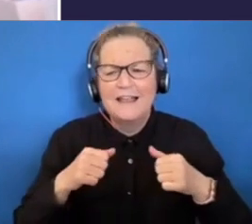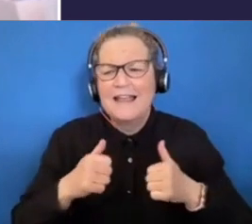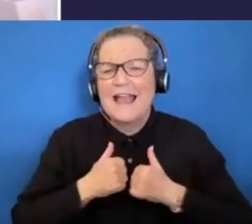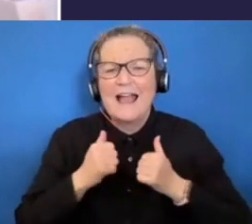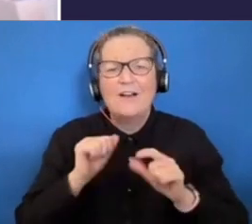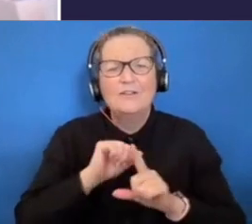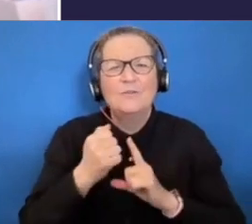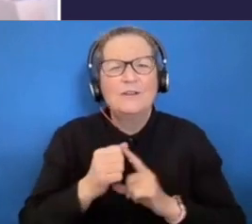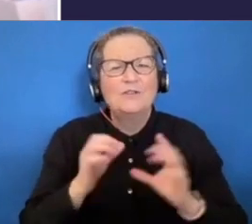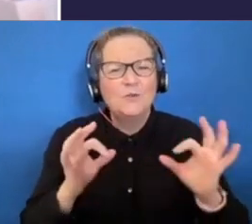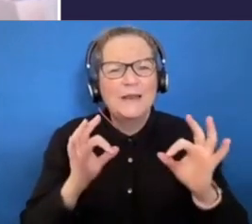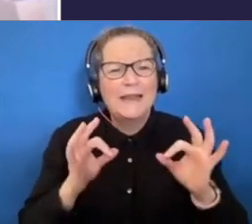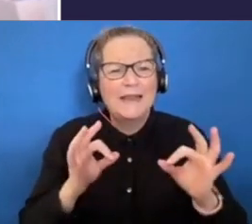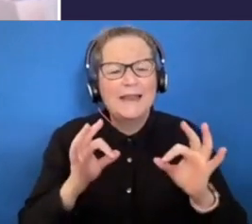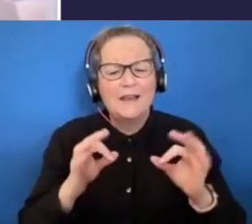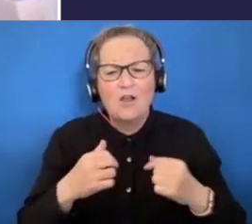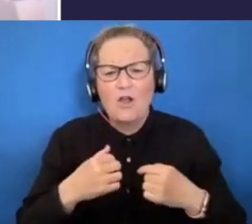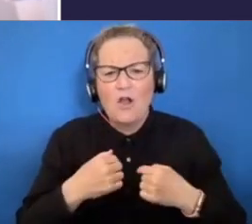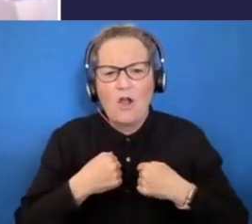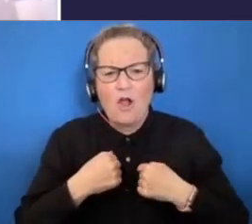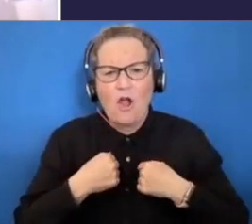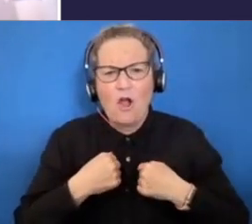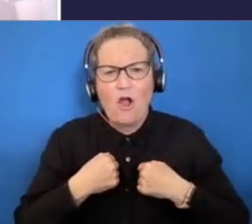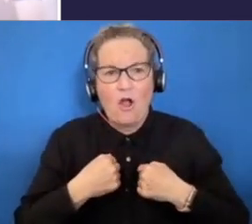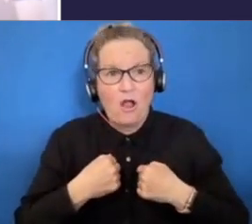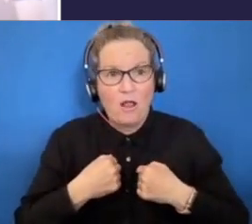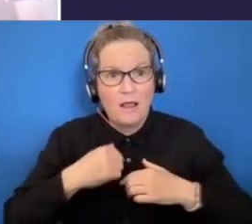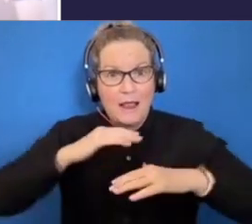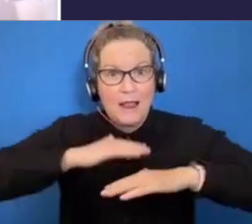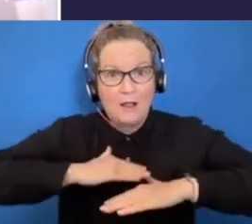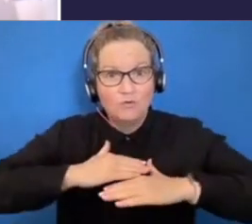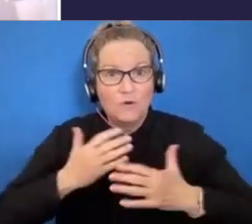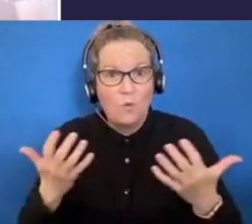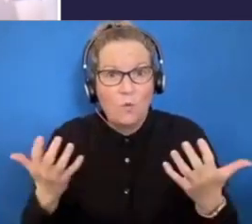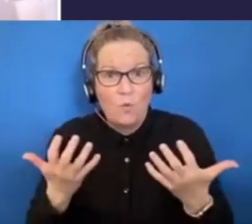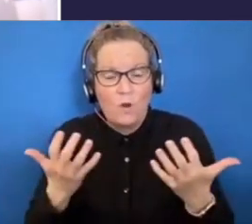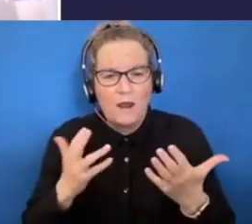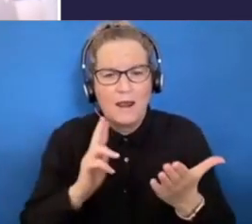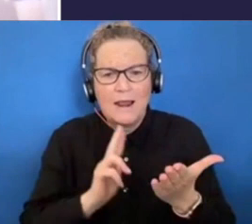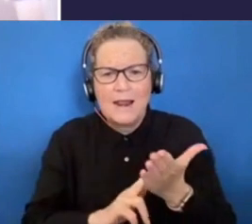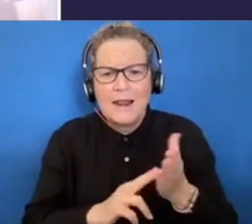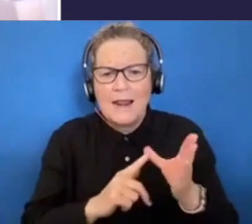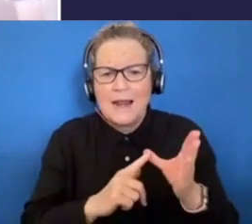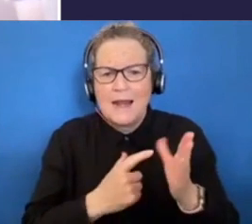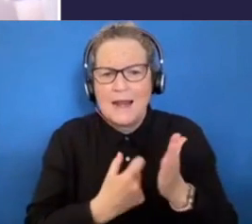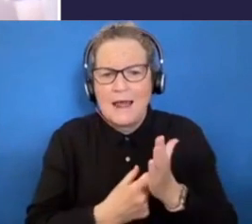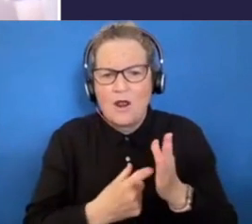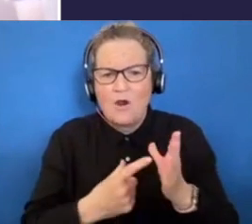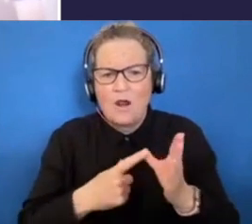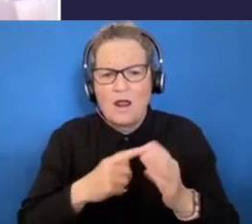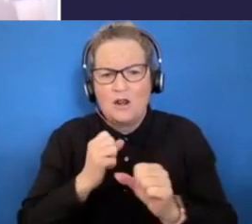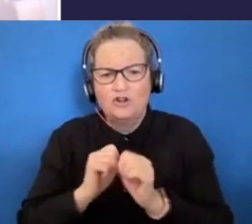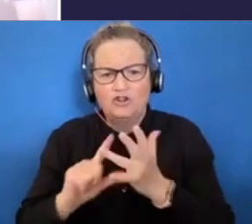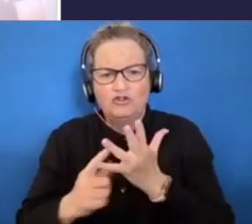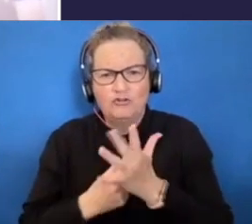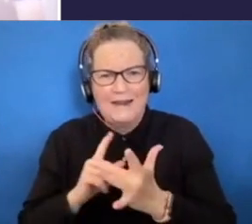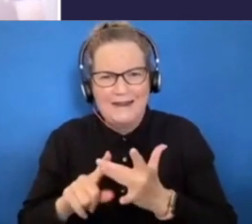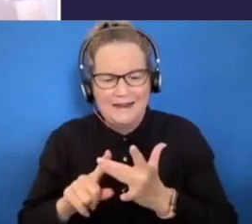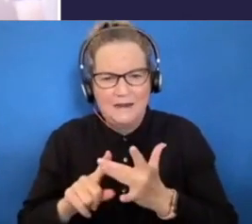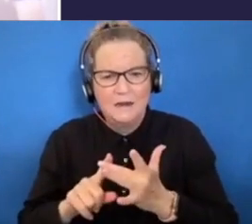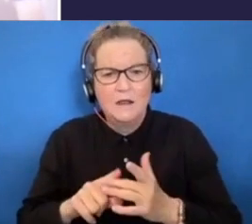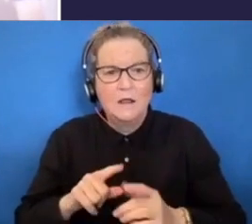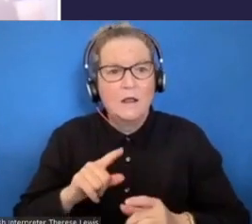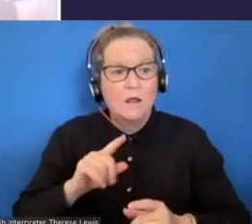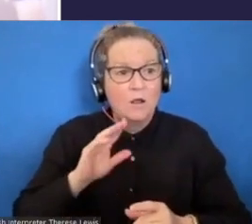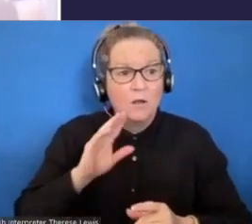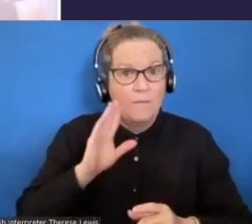introduced myself as being on the Nurrungeri country, and that's because now I have actually moved away from where Jessica lives